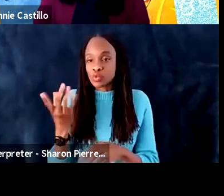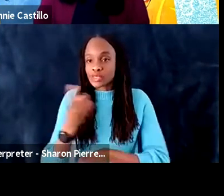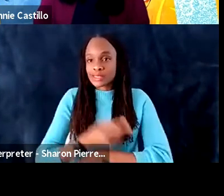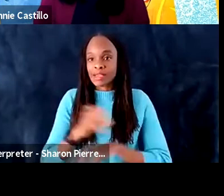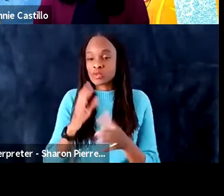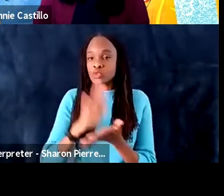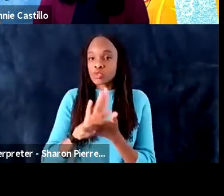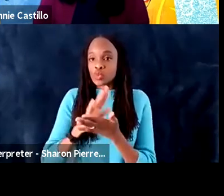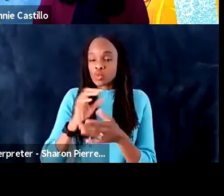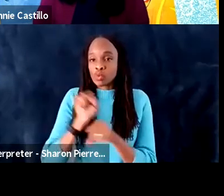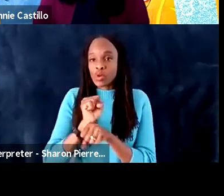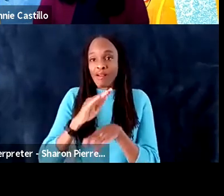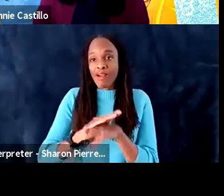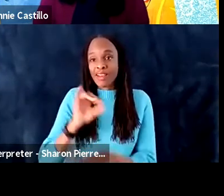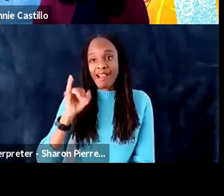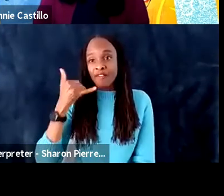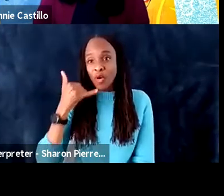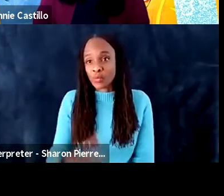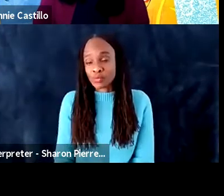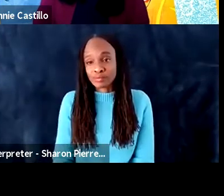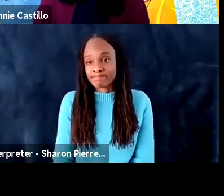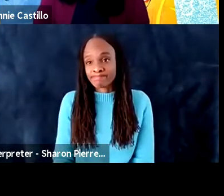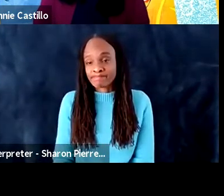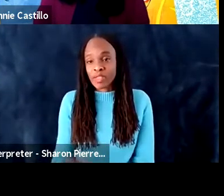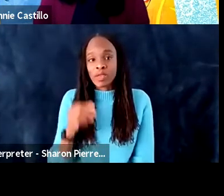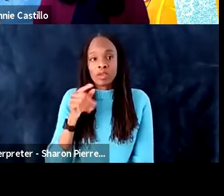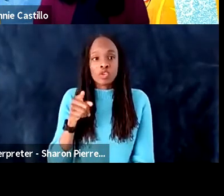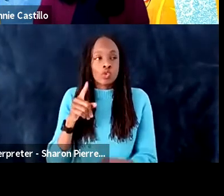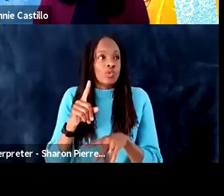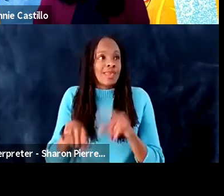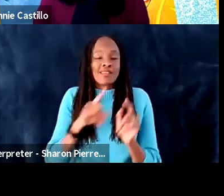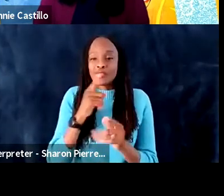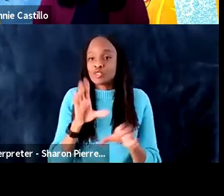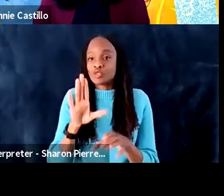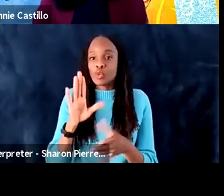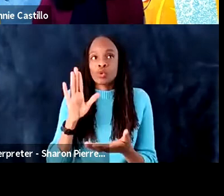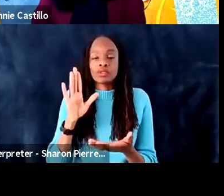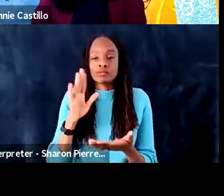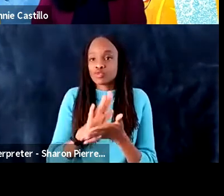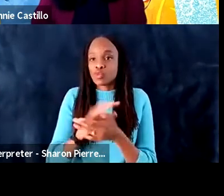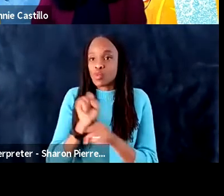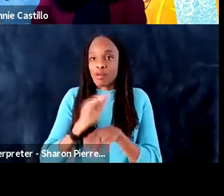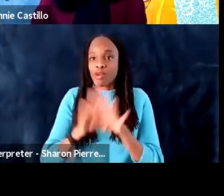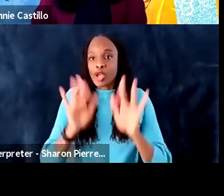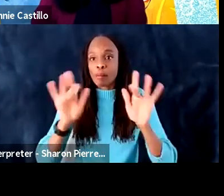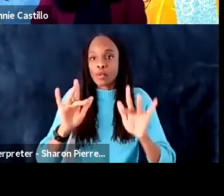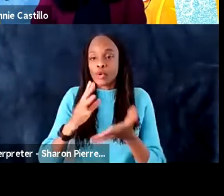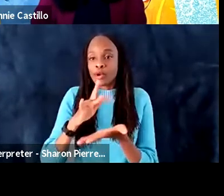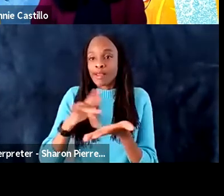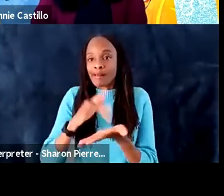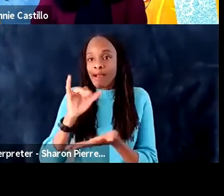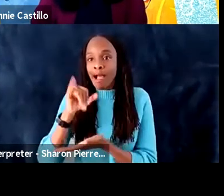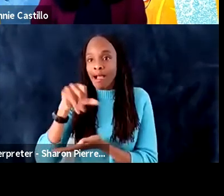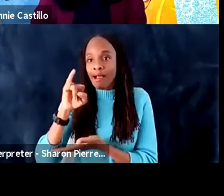an iPhone. You can barely spend your day doing schoolwork on a computer or an iPad that all of us are on